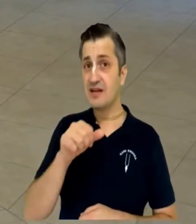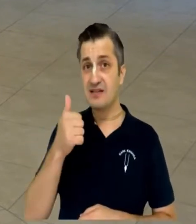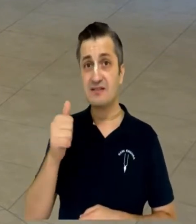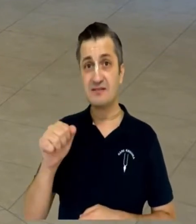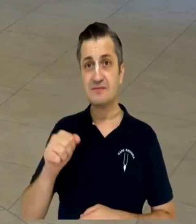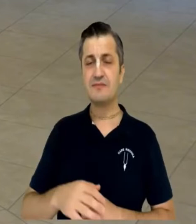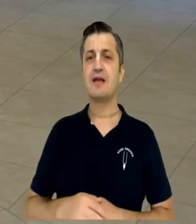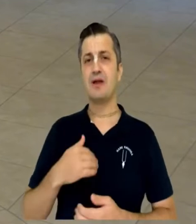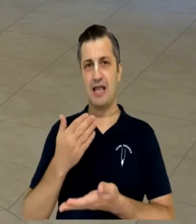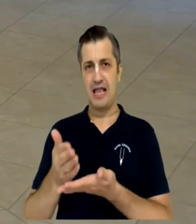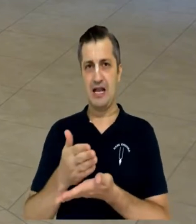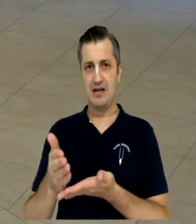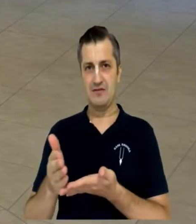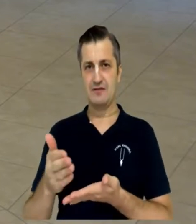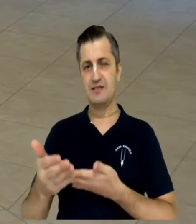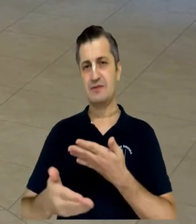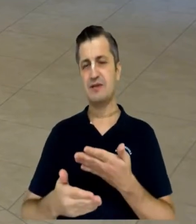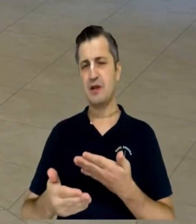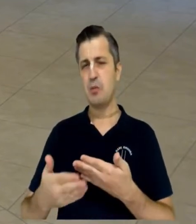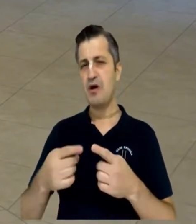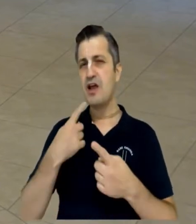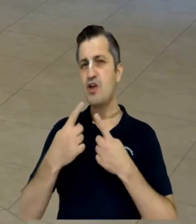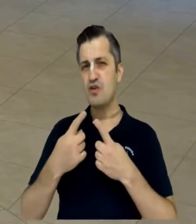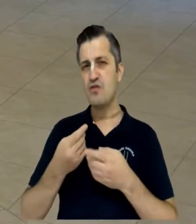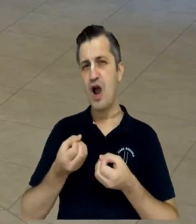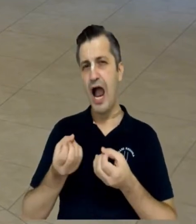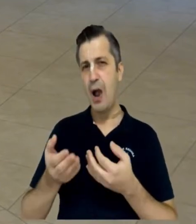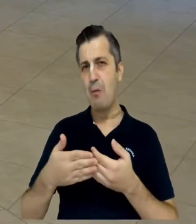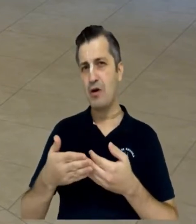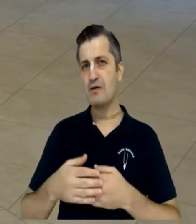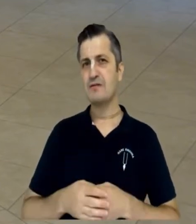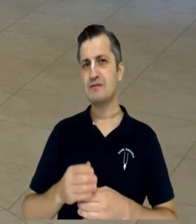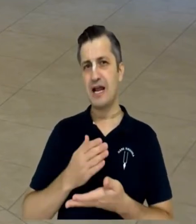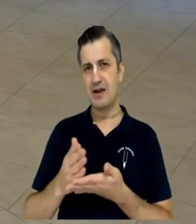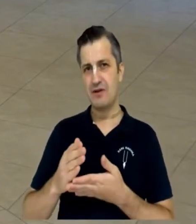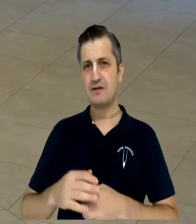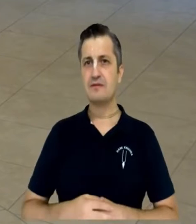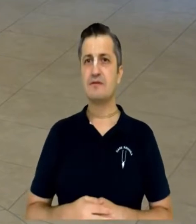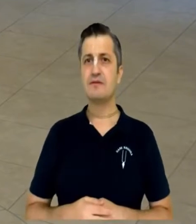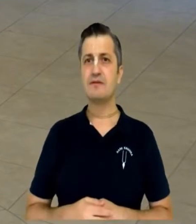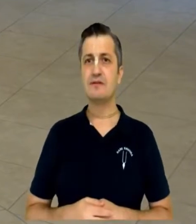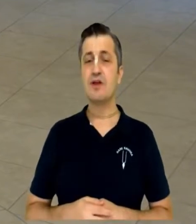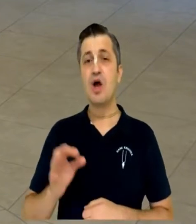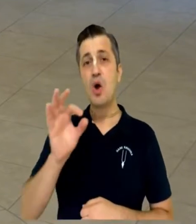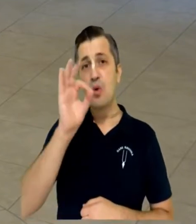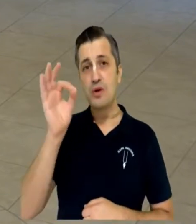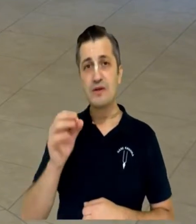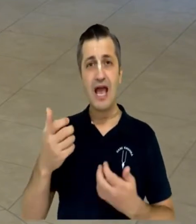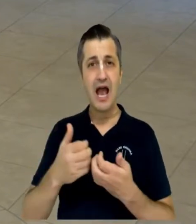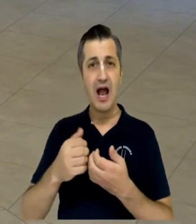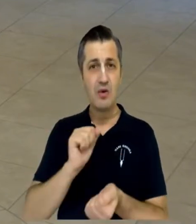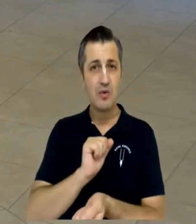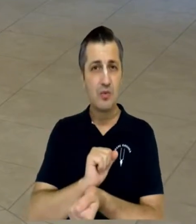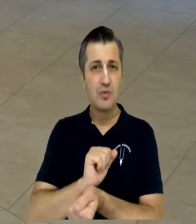basically, I'm going to expand a bit on that now. So the question is, how can we get free from mistakes, right? That was the initial question.